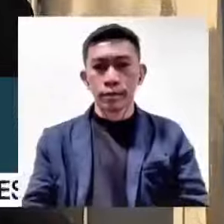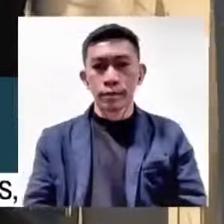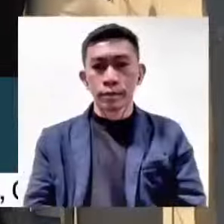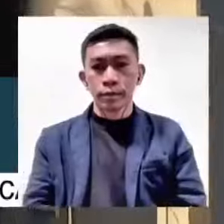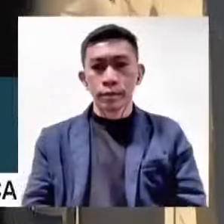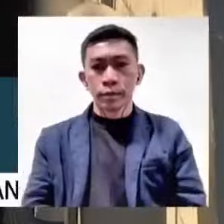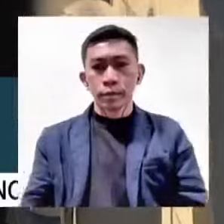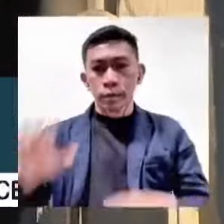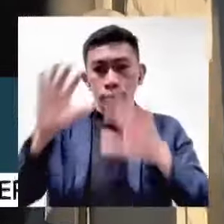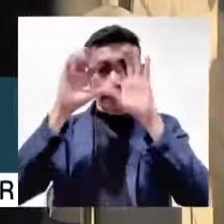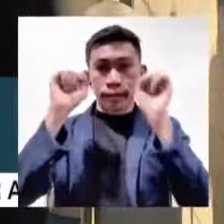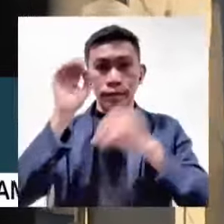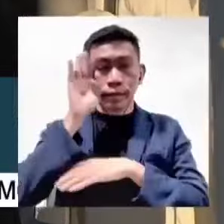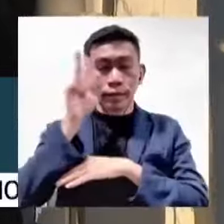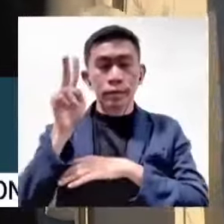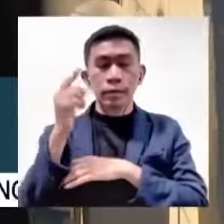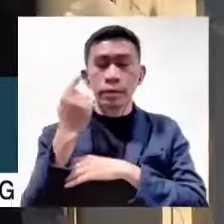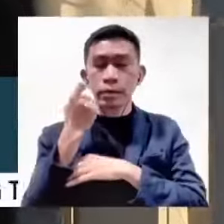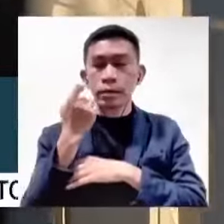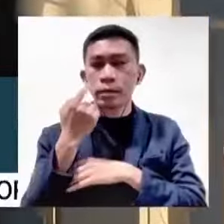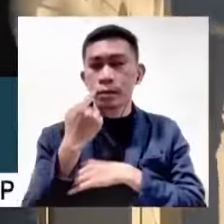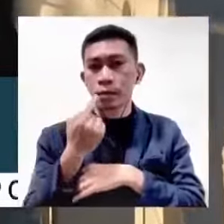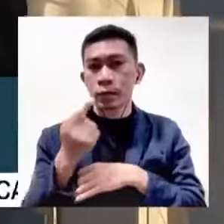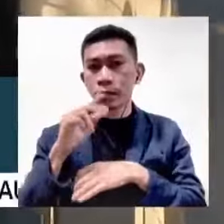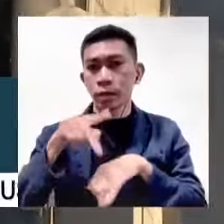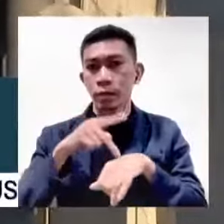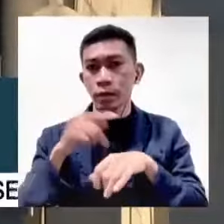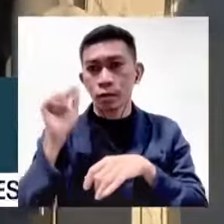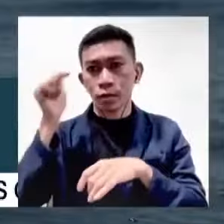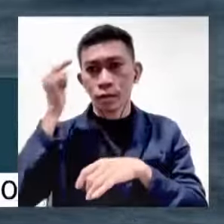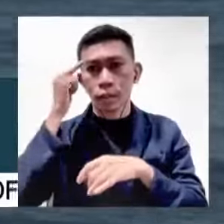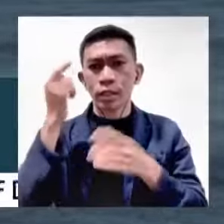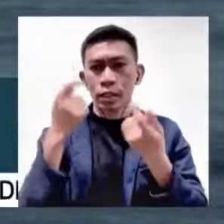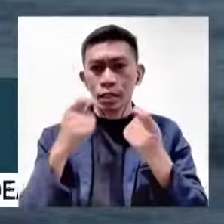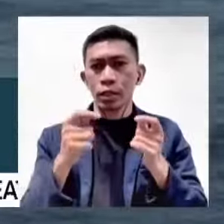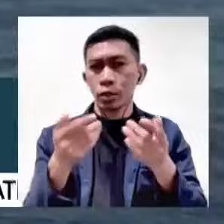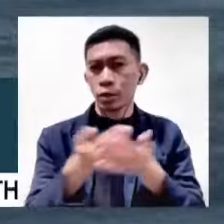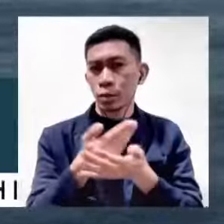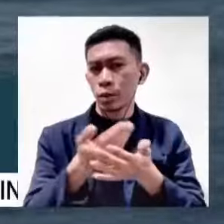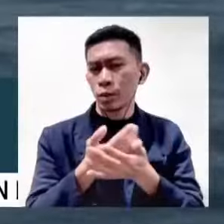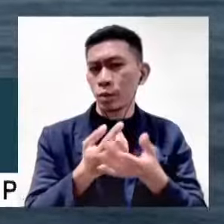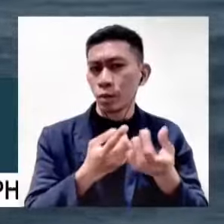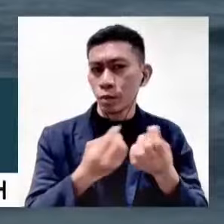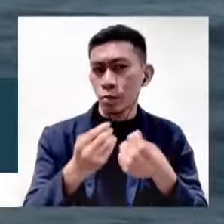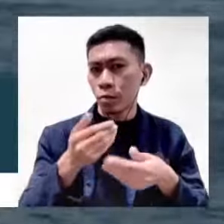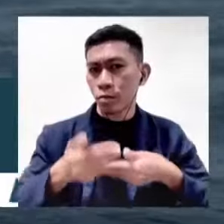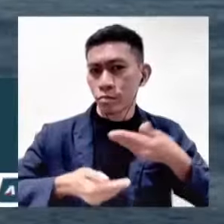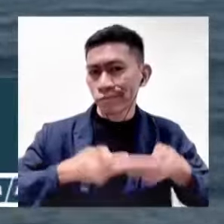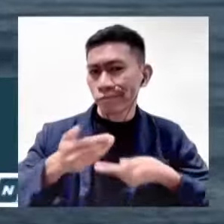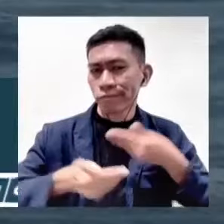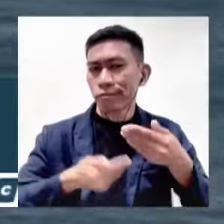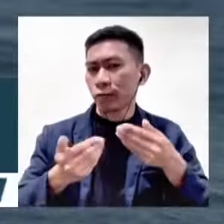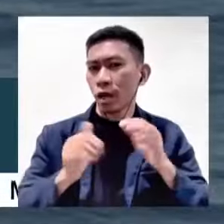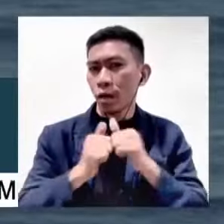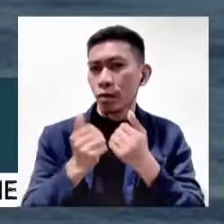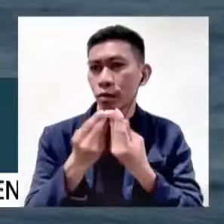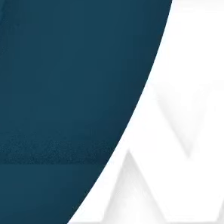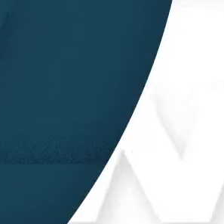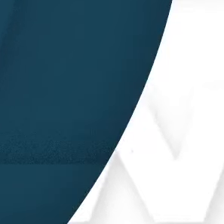President Marcos earlier said the Philippine government will try a new tactic in addressing Chinese aggression in disputed waters.